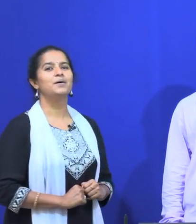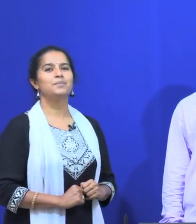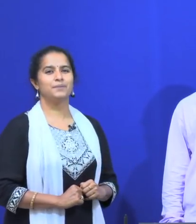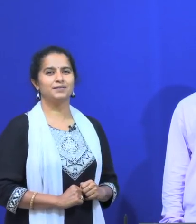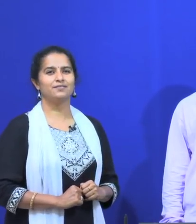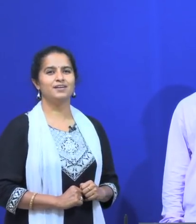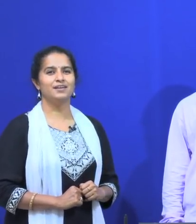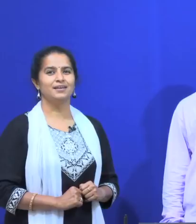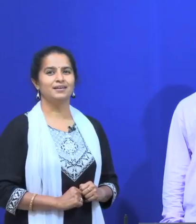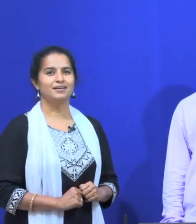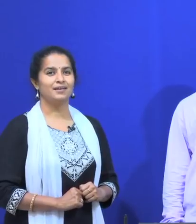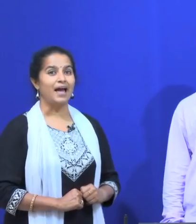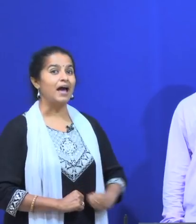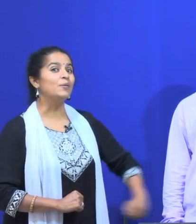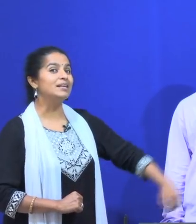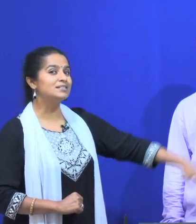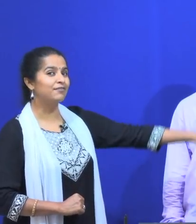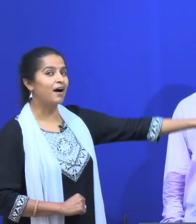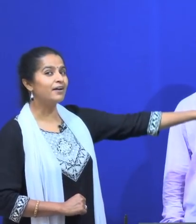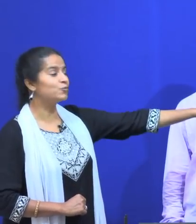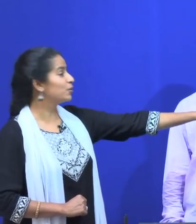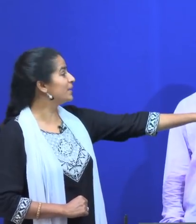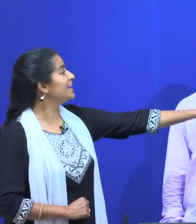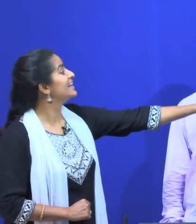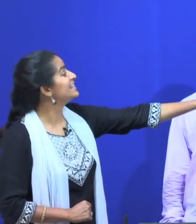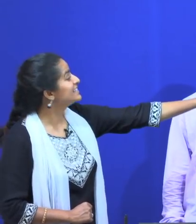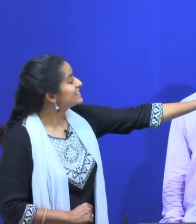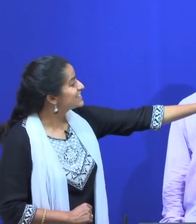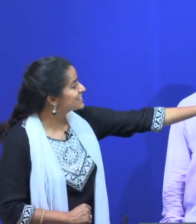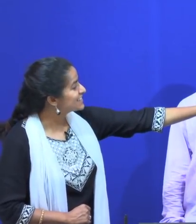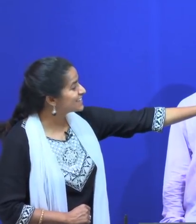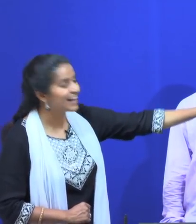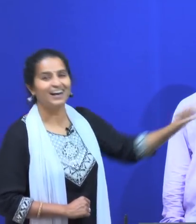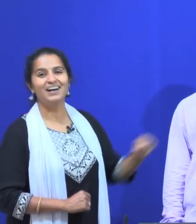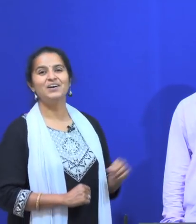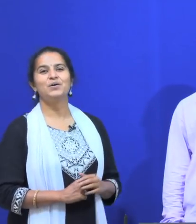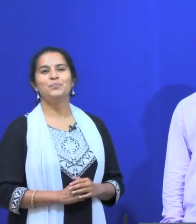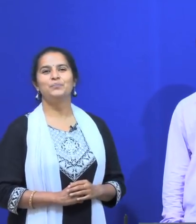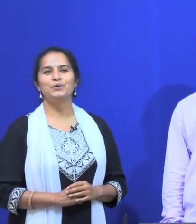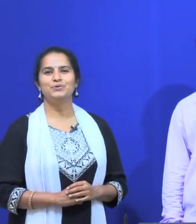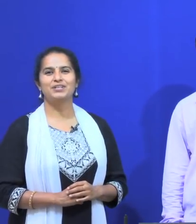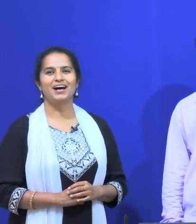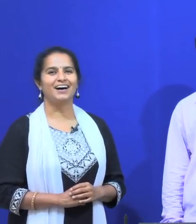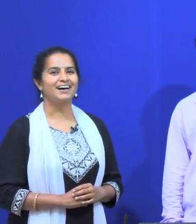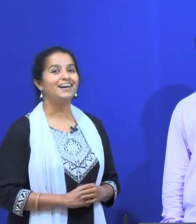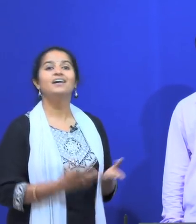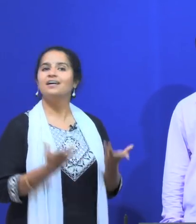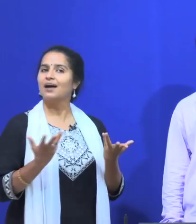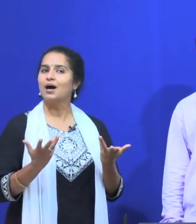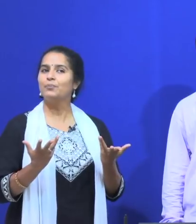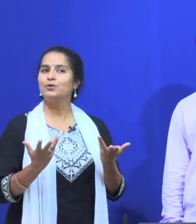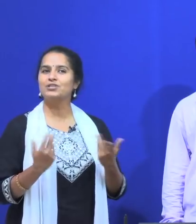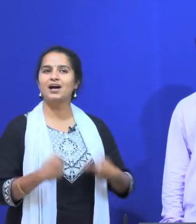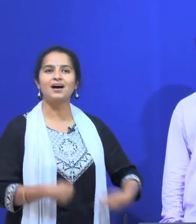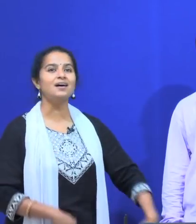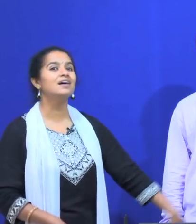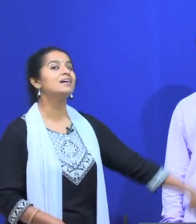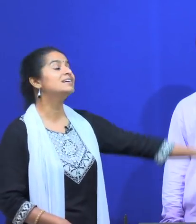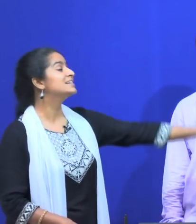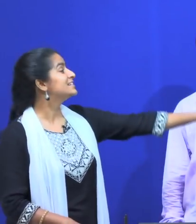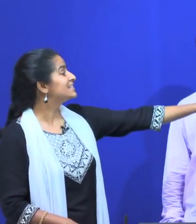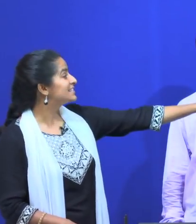Eshaha Prithvi. And when he is far, it will be Saha Piyushaha. Kaha